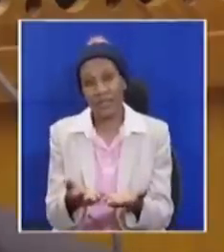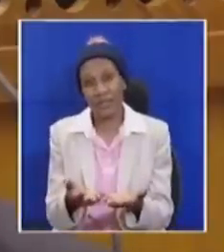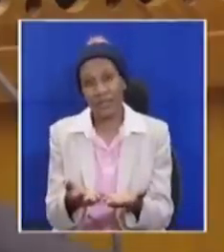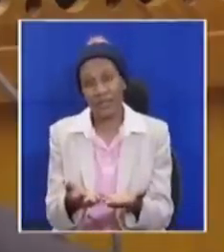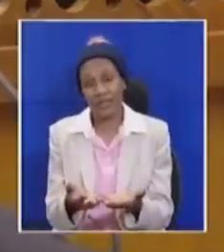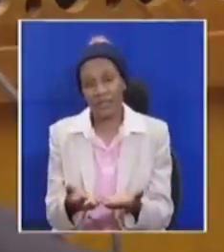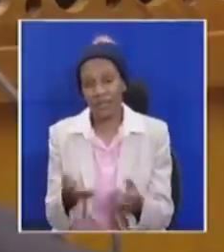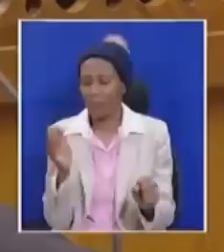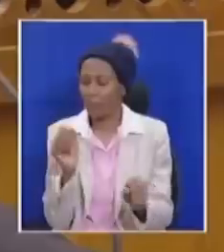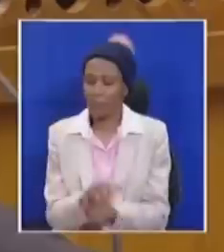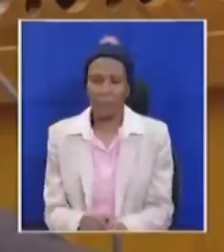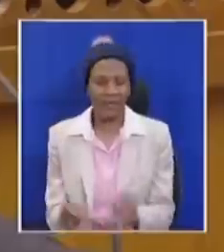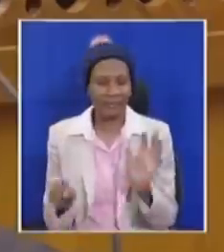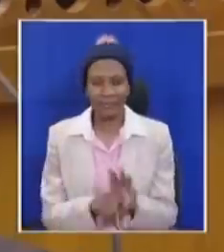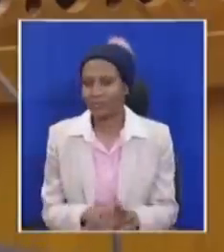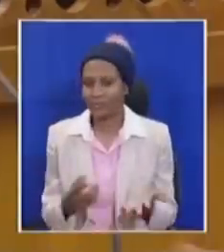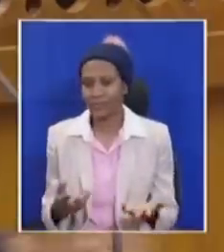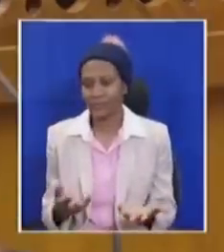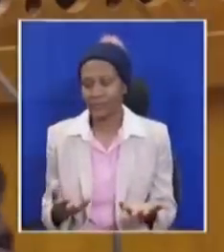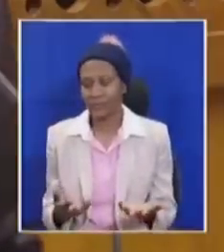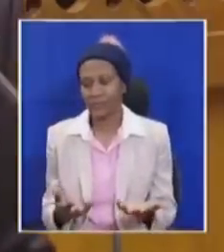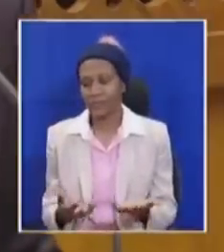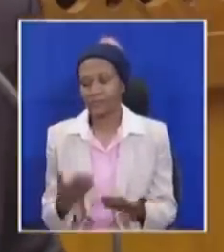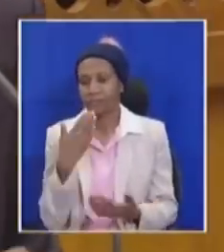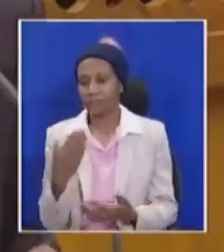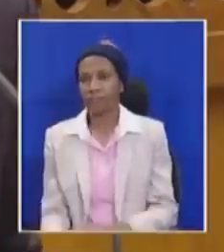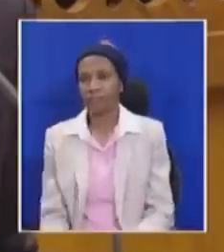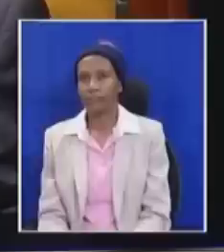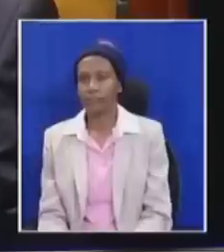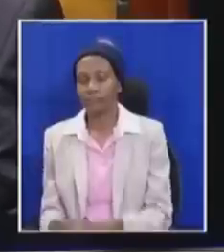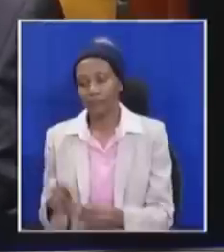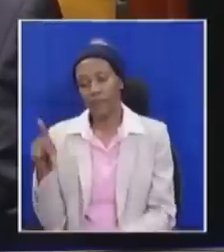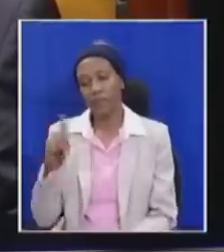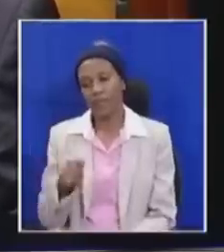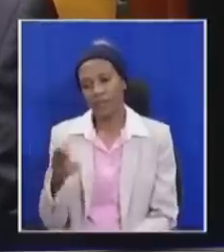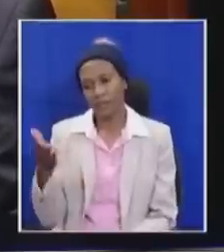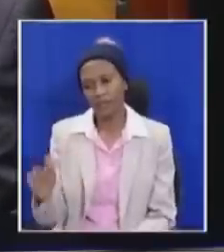hugely affected. Thank you very much. Honorable Tlowama.